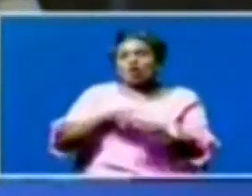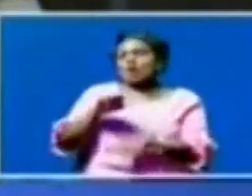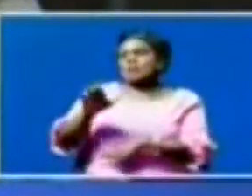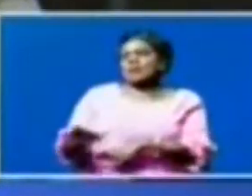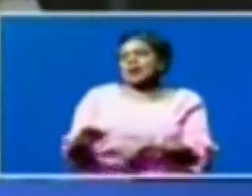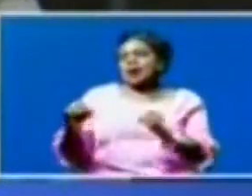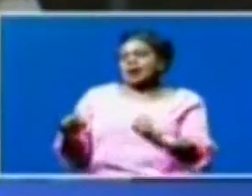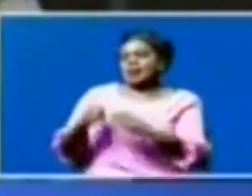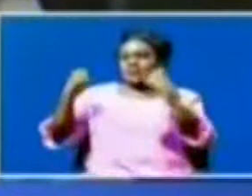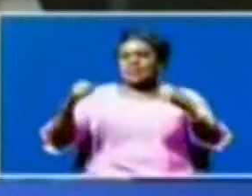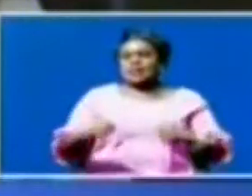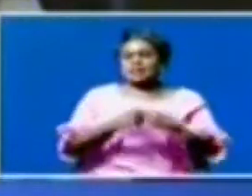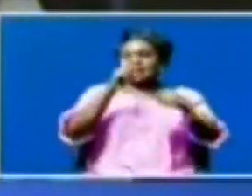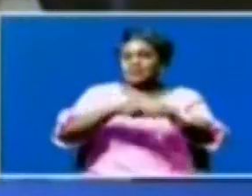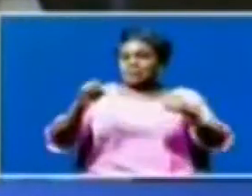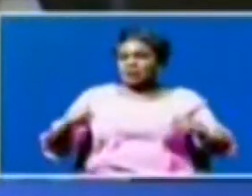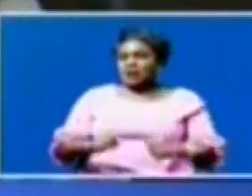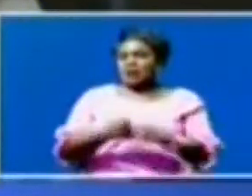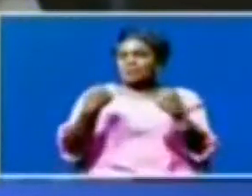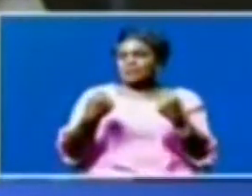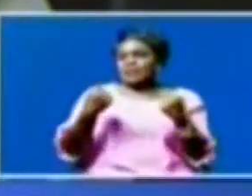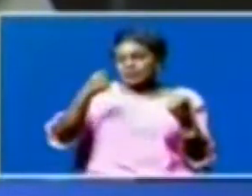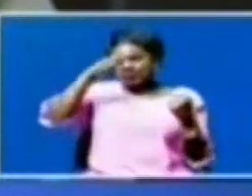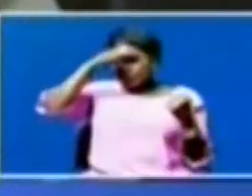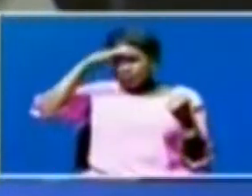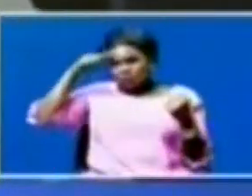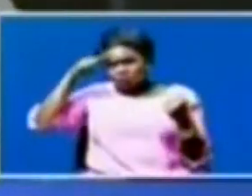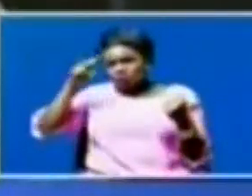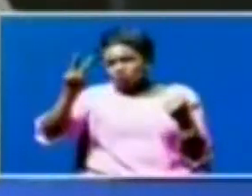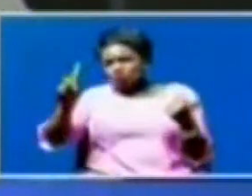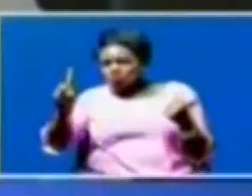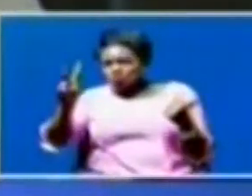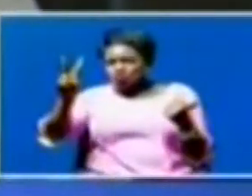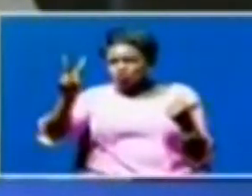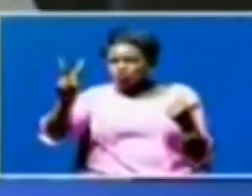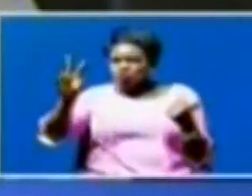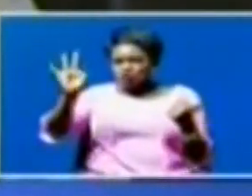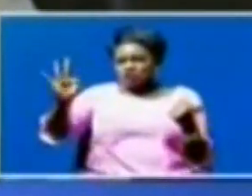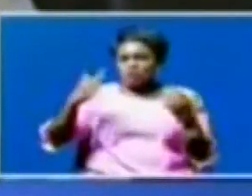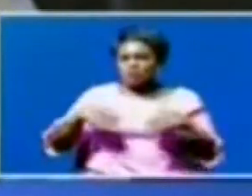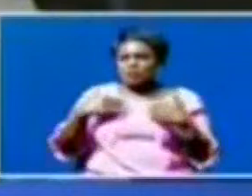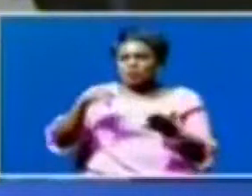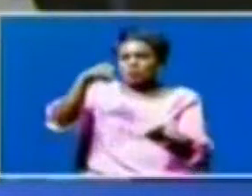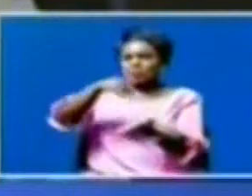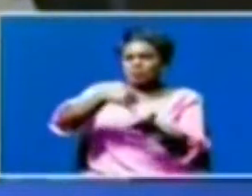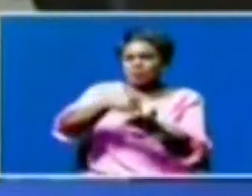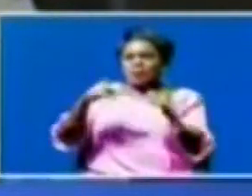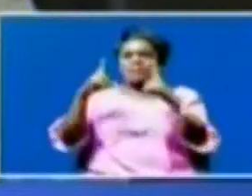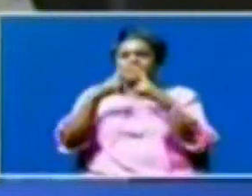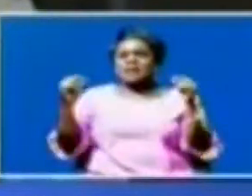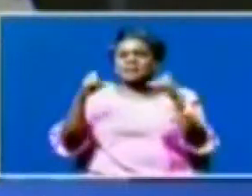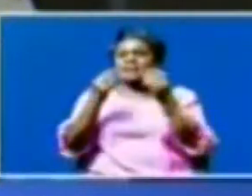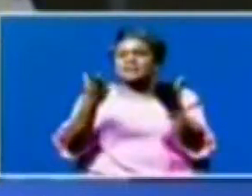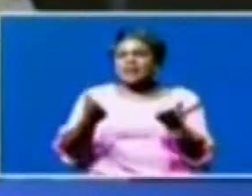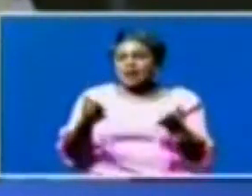Because accidents, when they happen, happen because two or three people are involved. So our message is, we shall